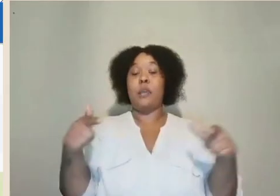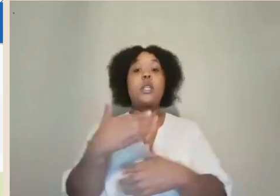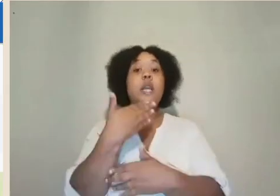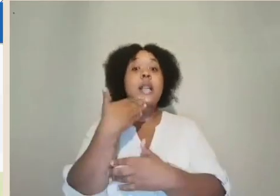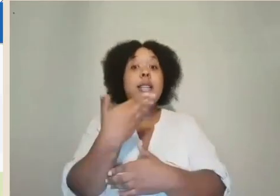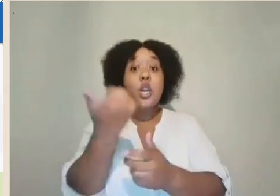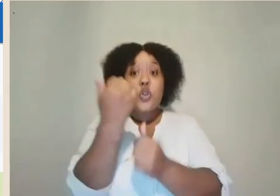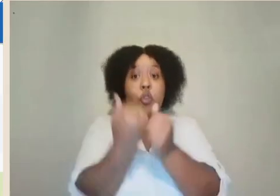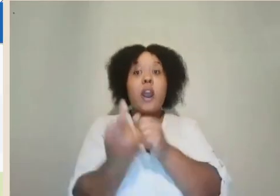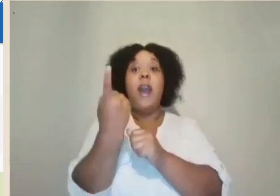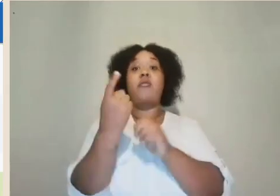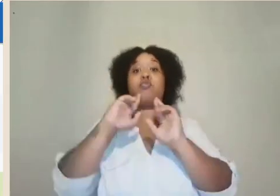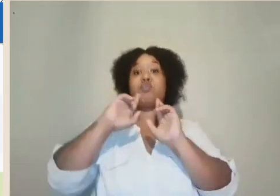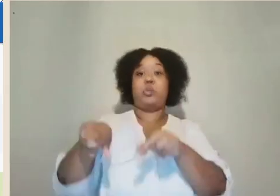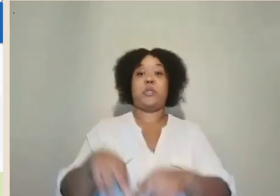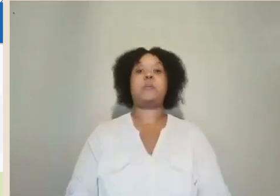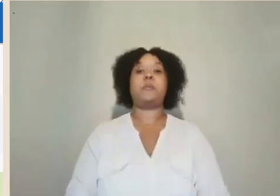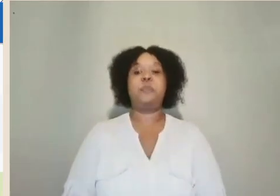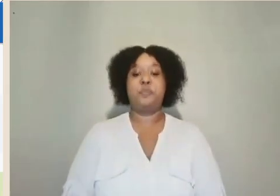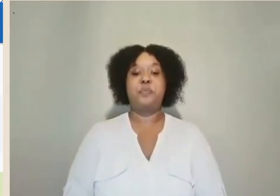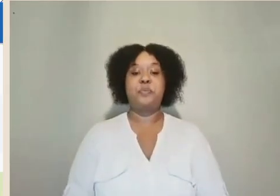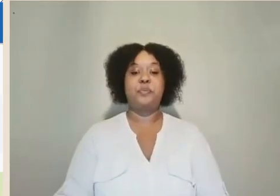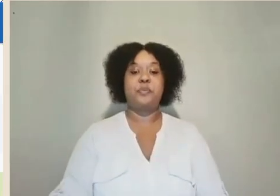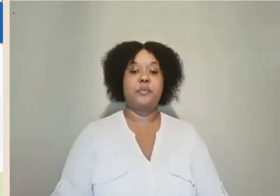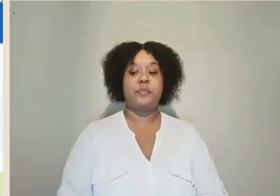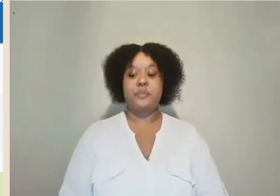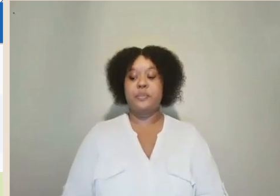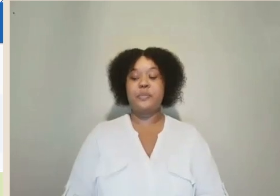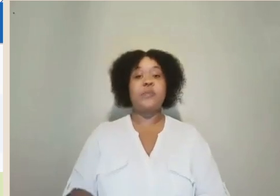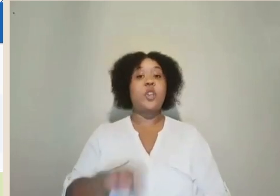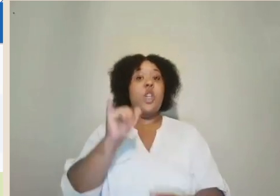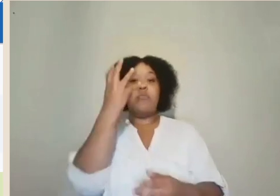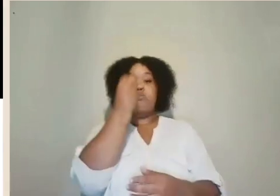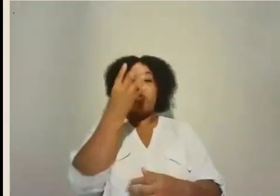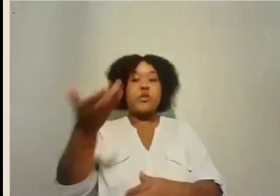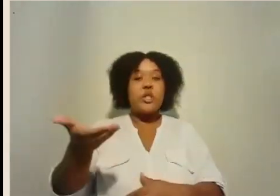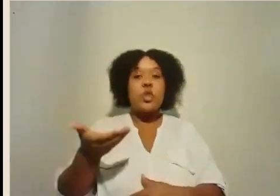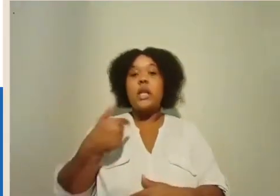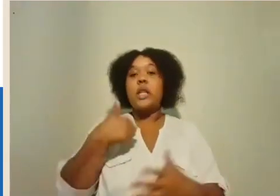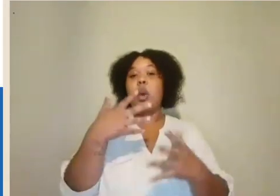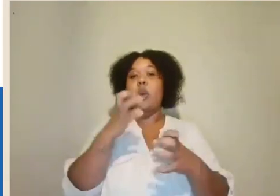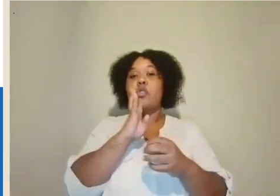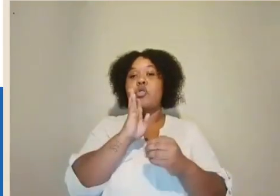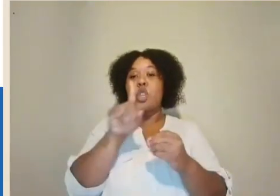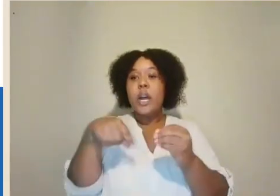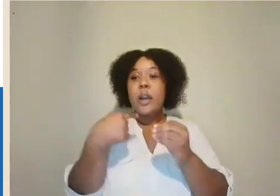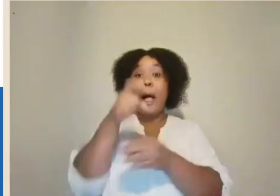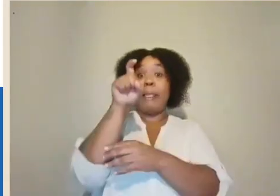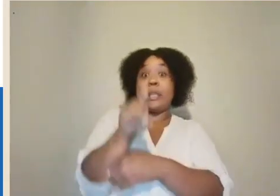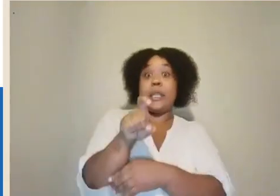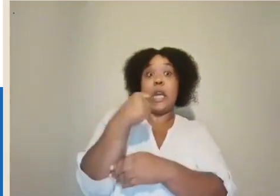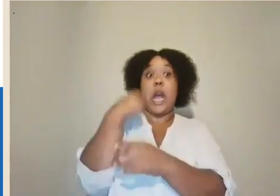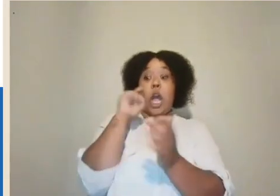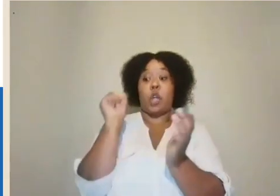your responses. So, at the end of that beautiful introduction, I'm going to talk a little bit about the need that I have seen